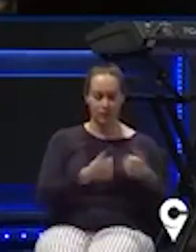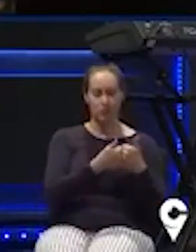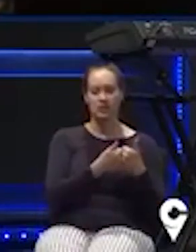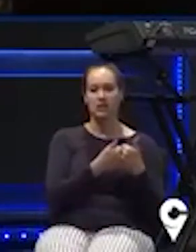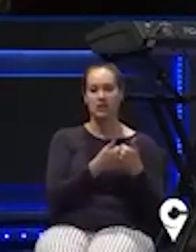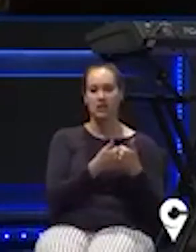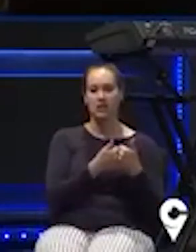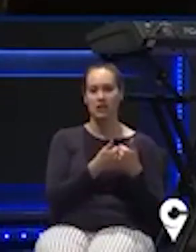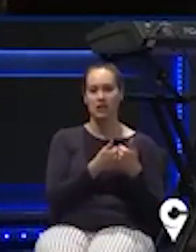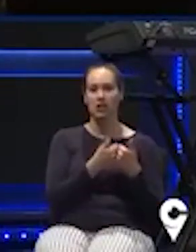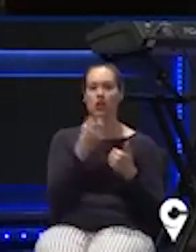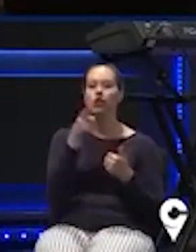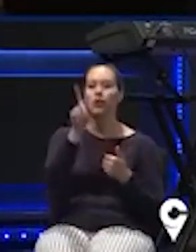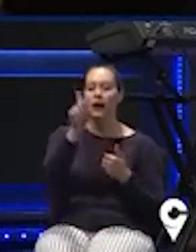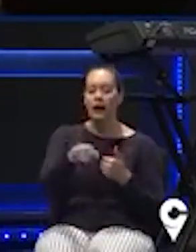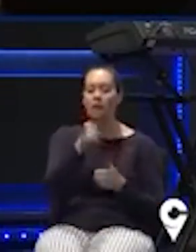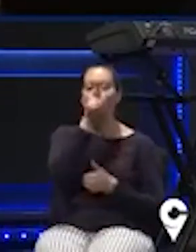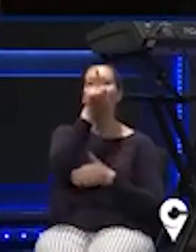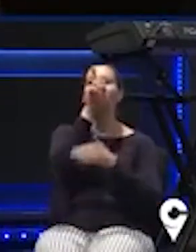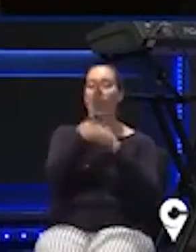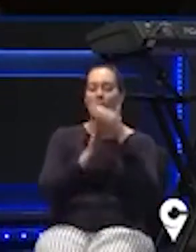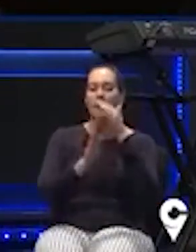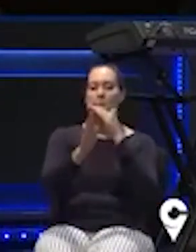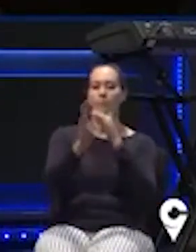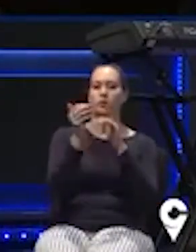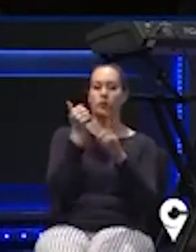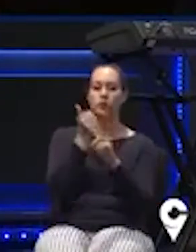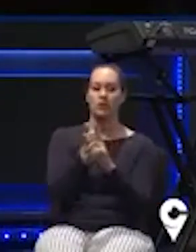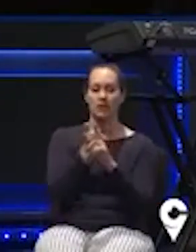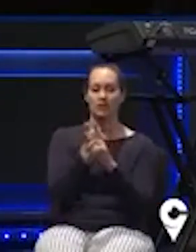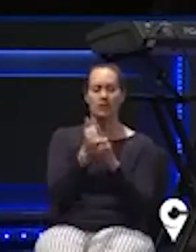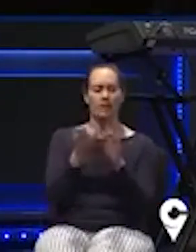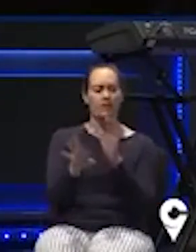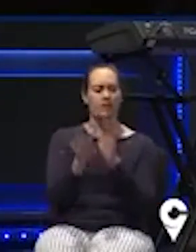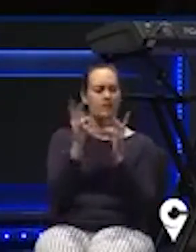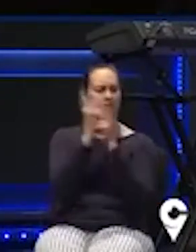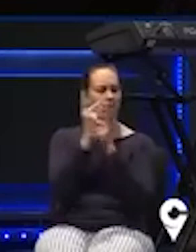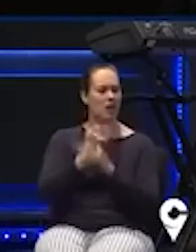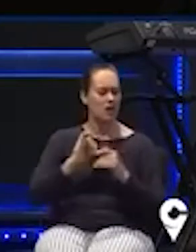you humble yourself and you find a way to serve others.